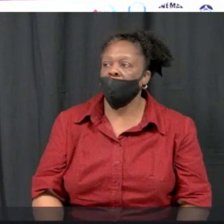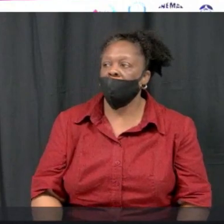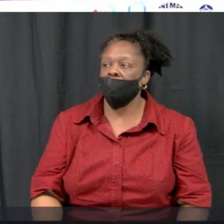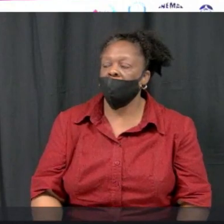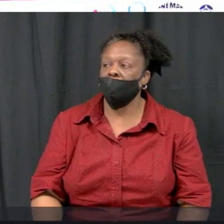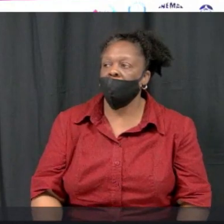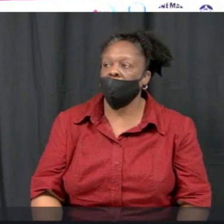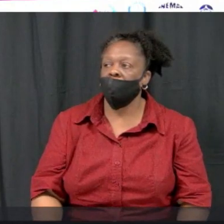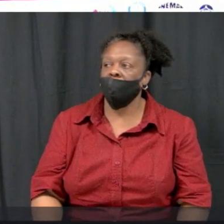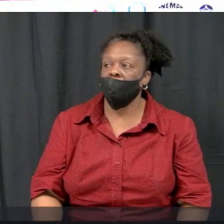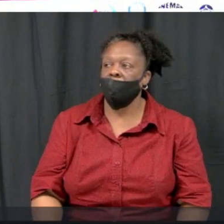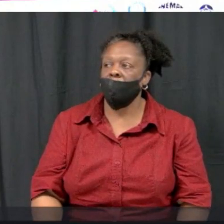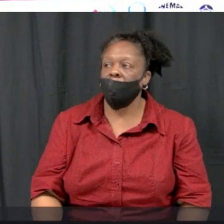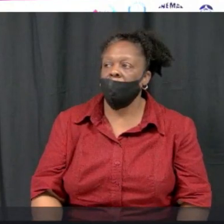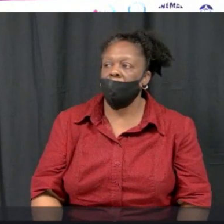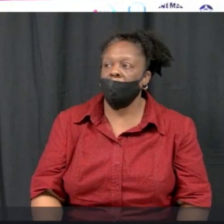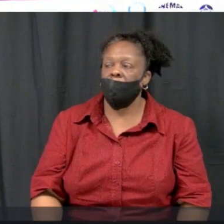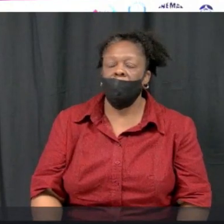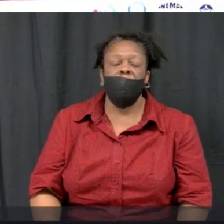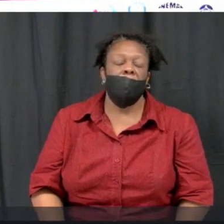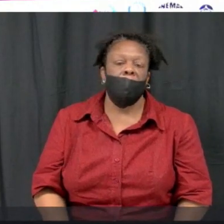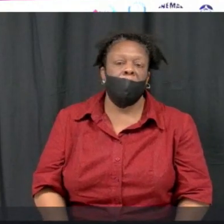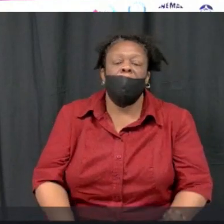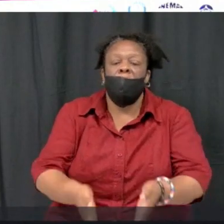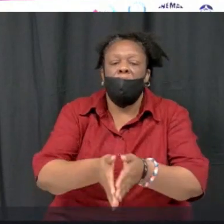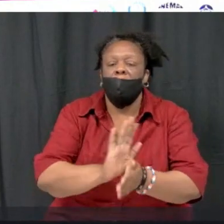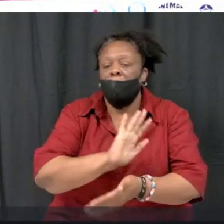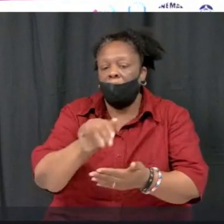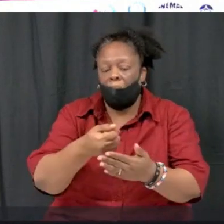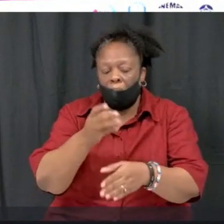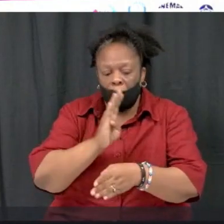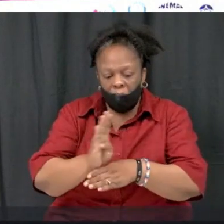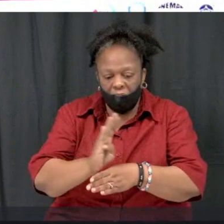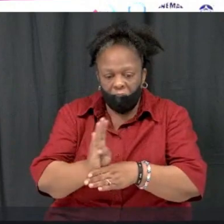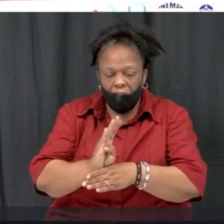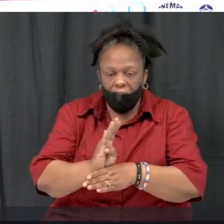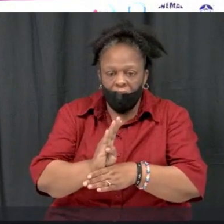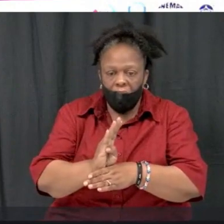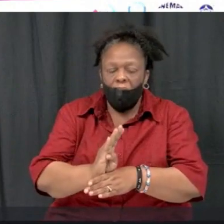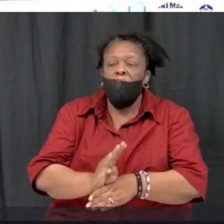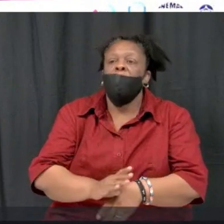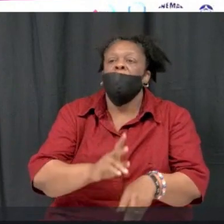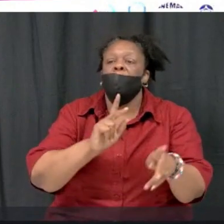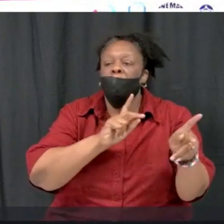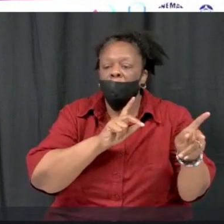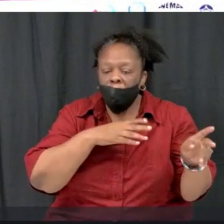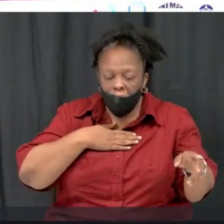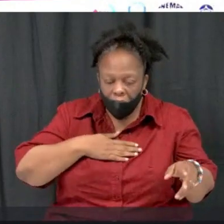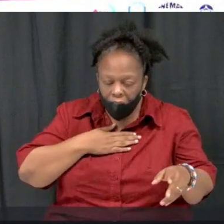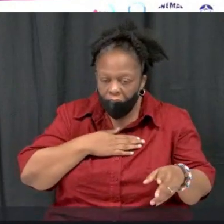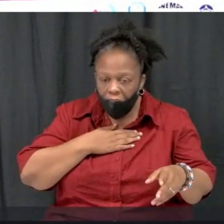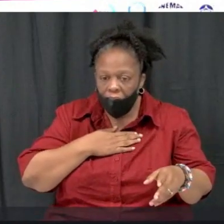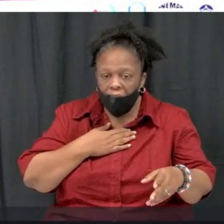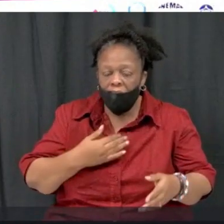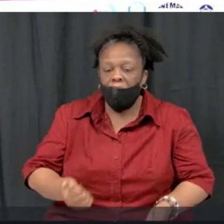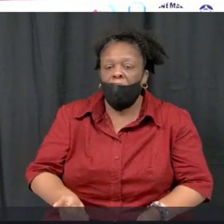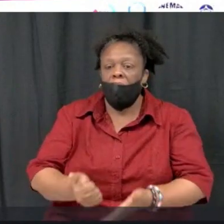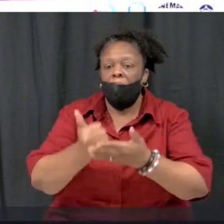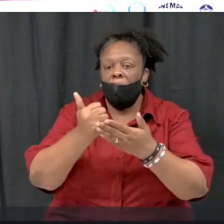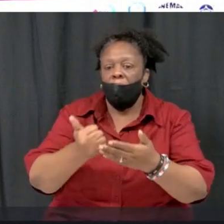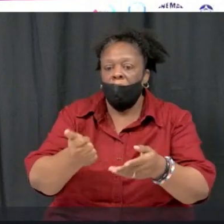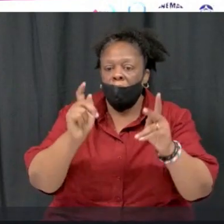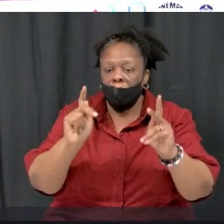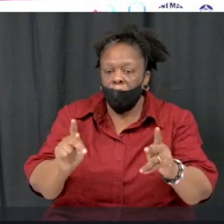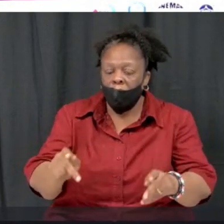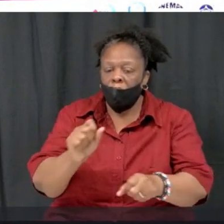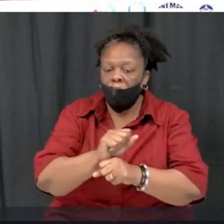to exercise your responsibility and your duty to your employees, and to do all in your power to keep the people of St.